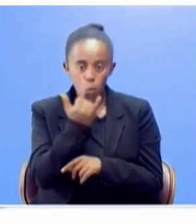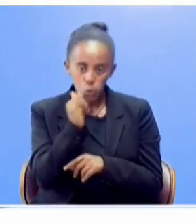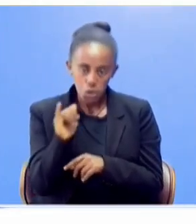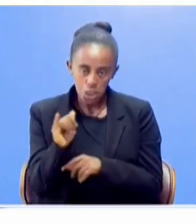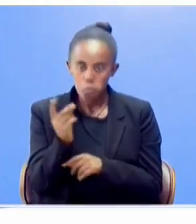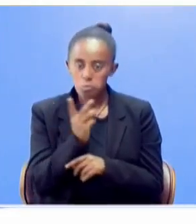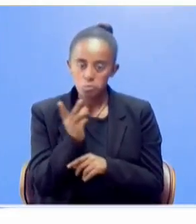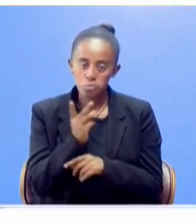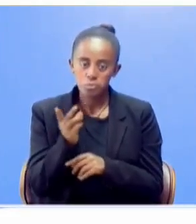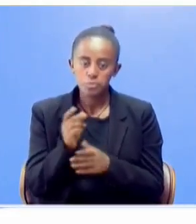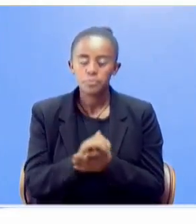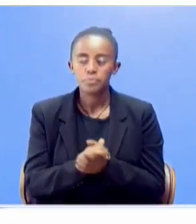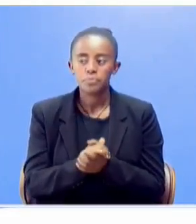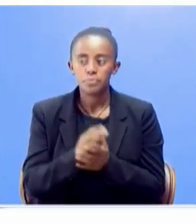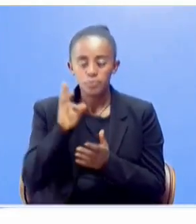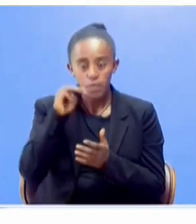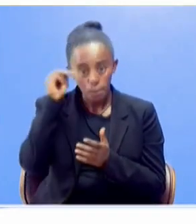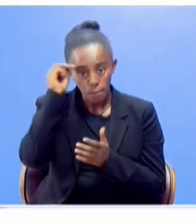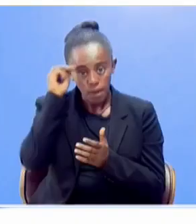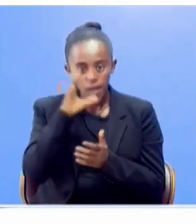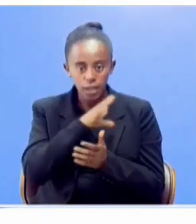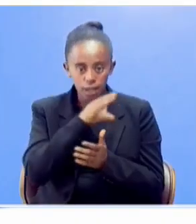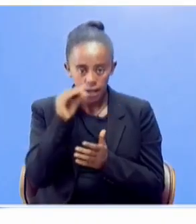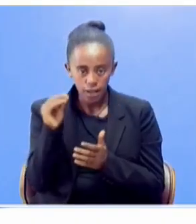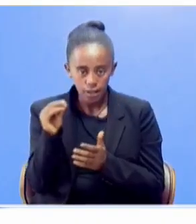Mark and